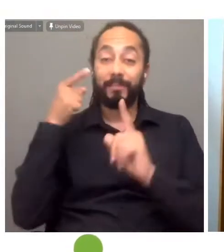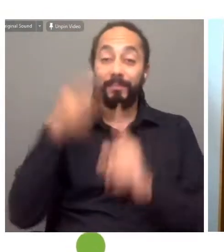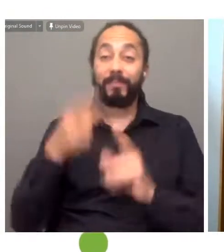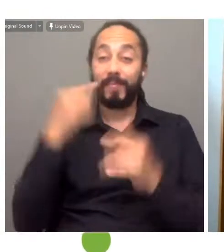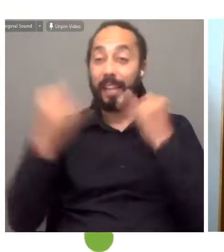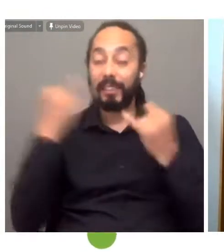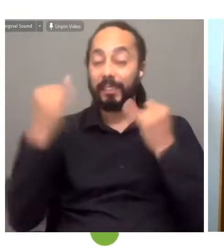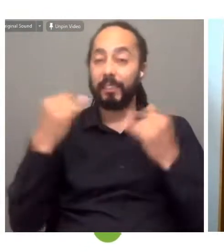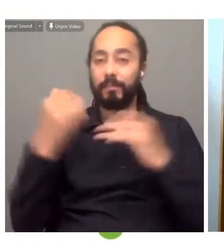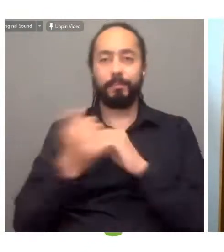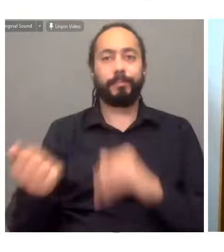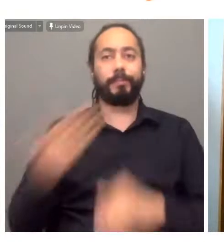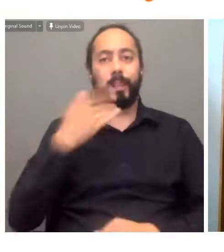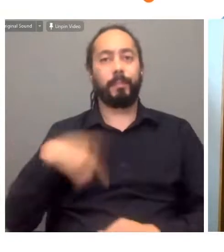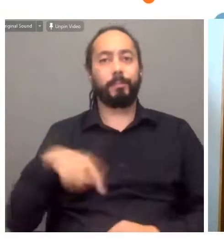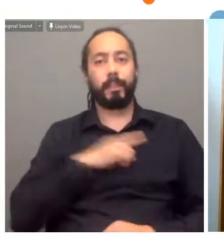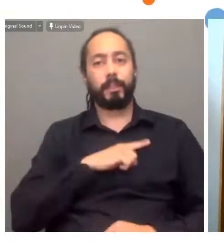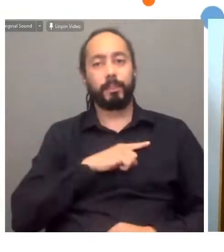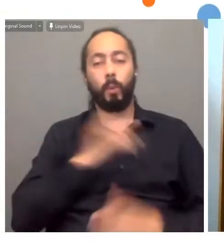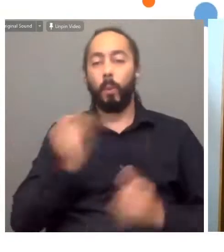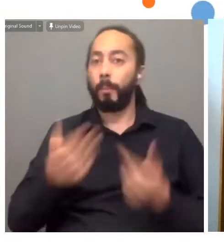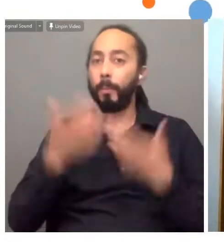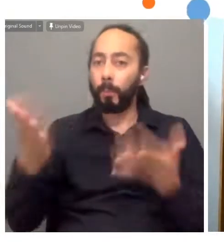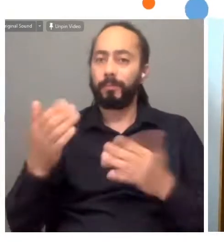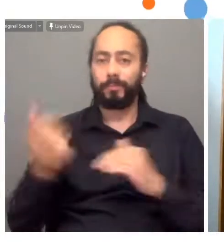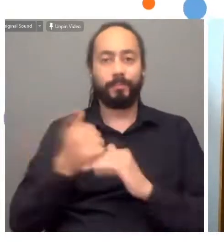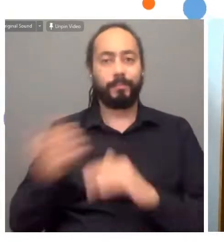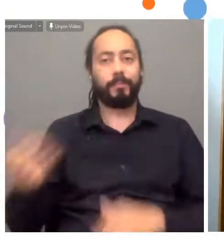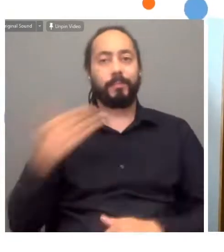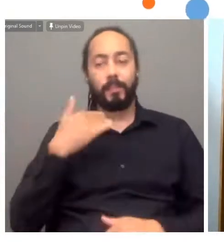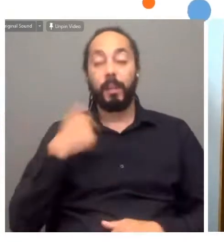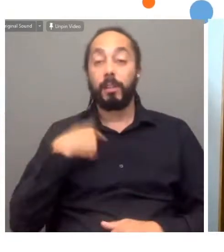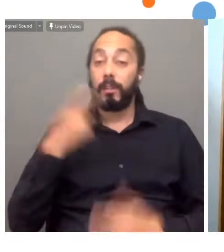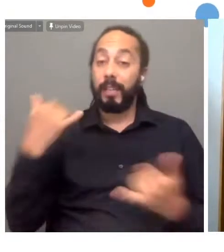send them our way, because we are looking.